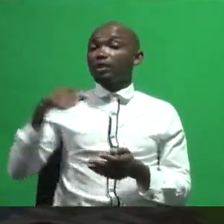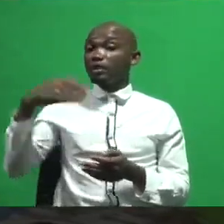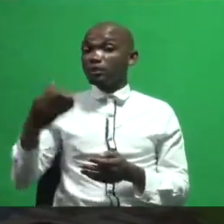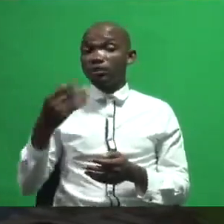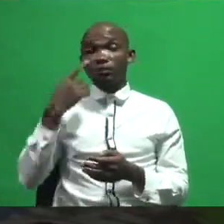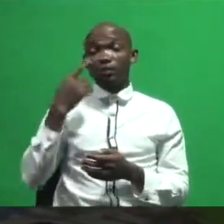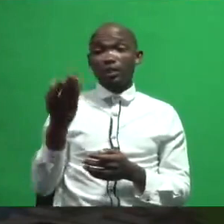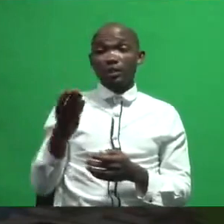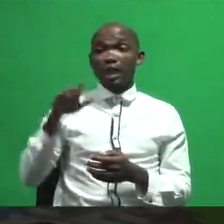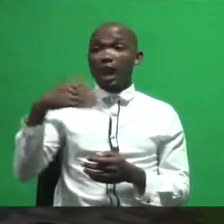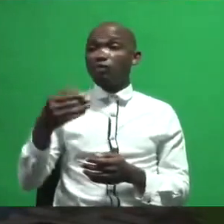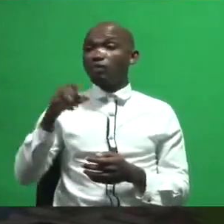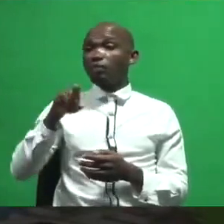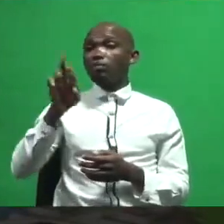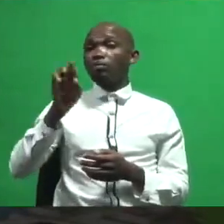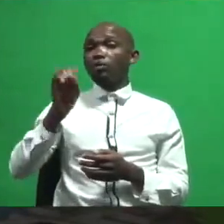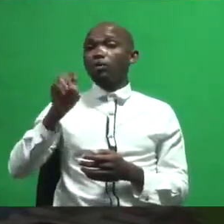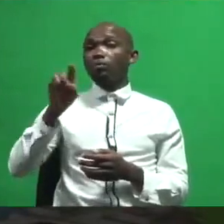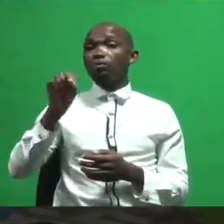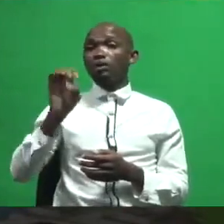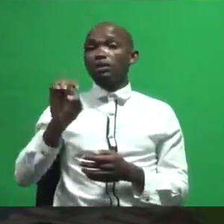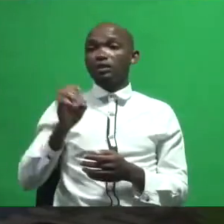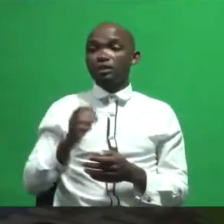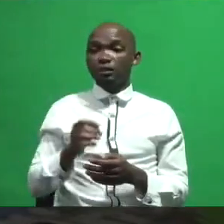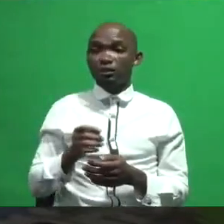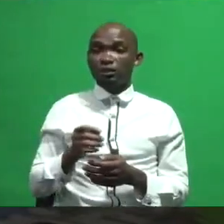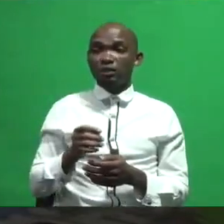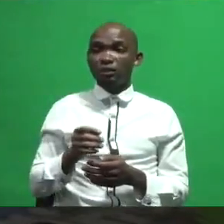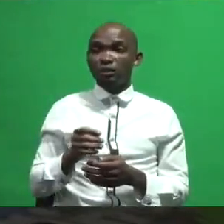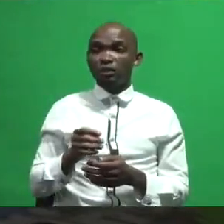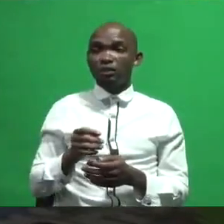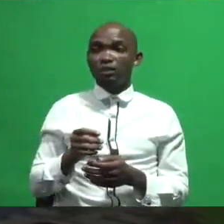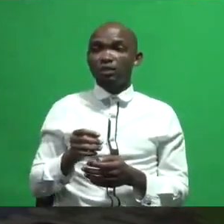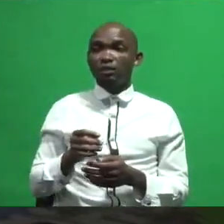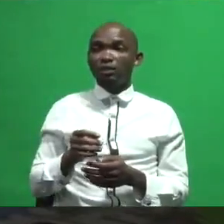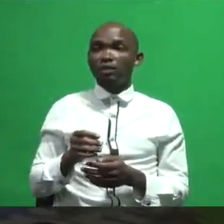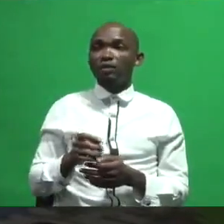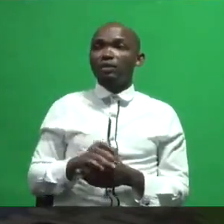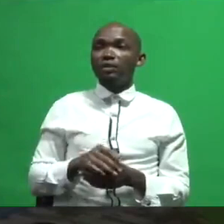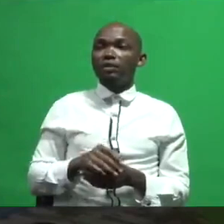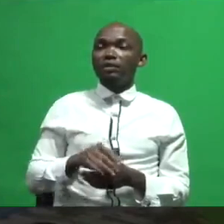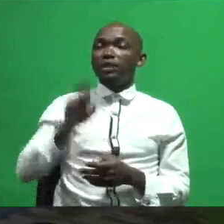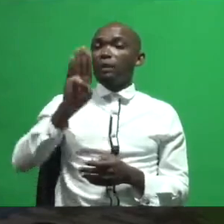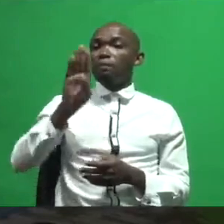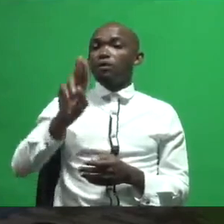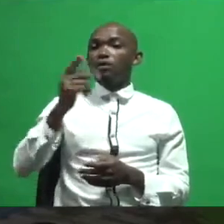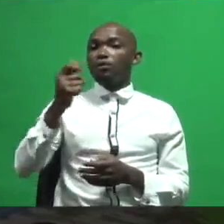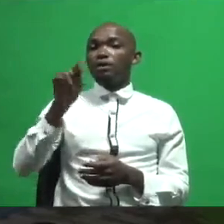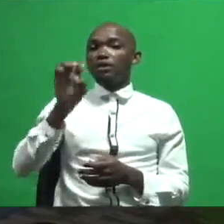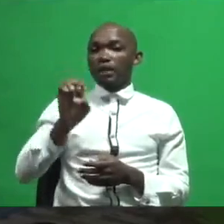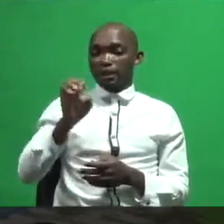next member after propane is what? Oh, good, is butane.